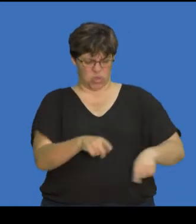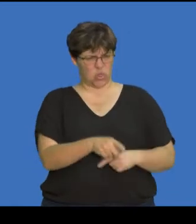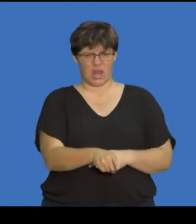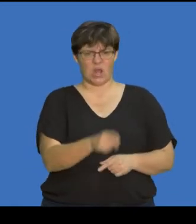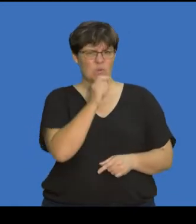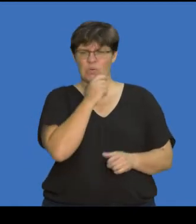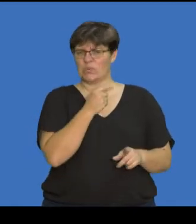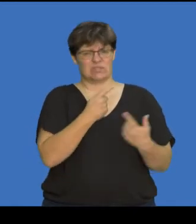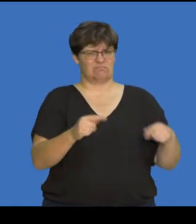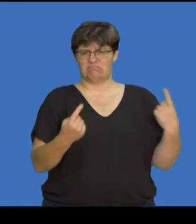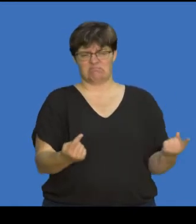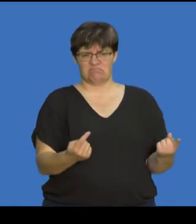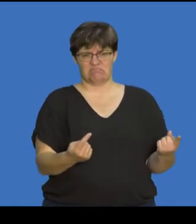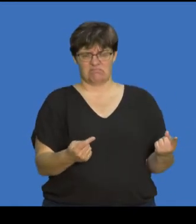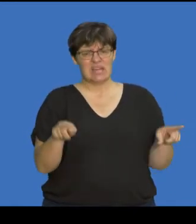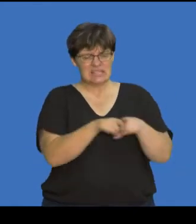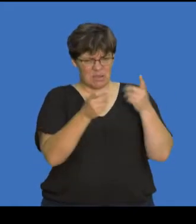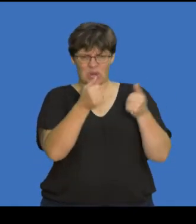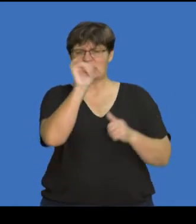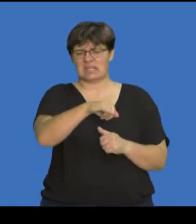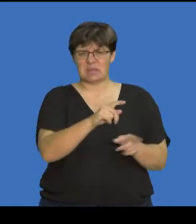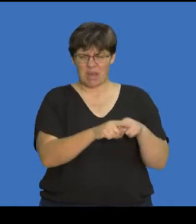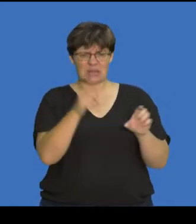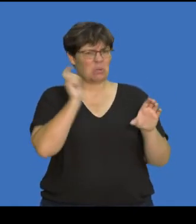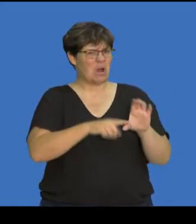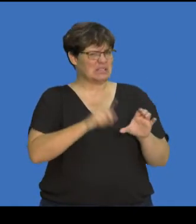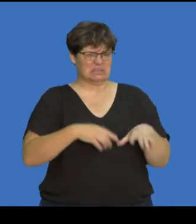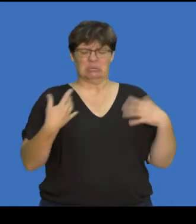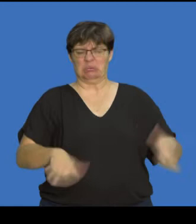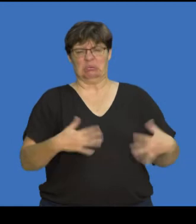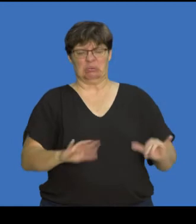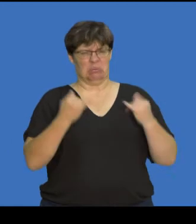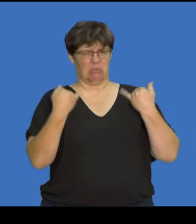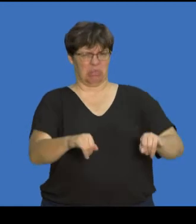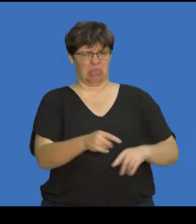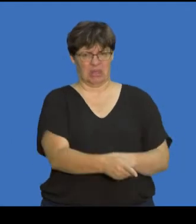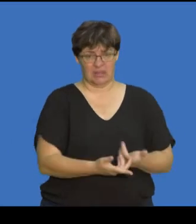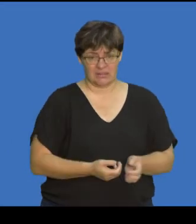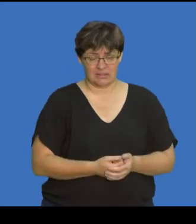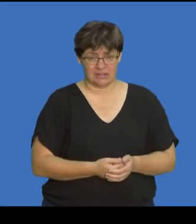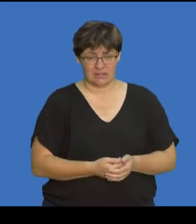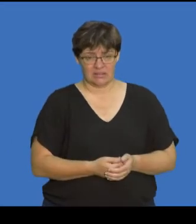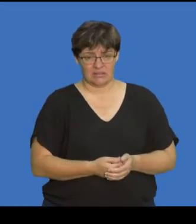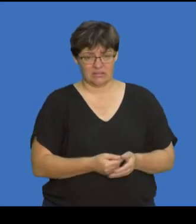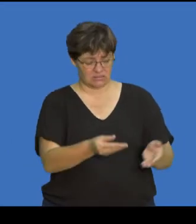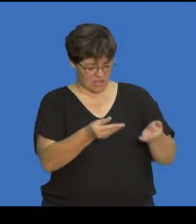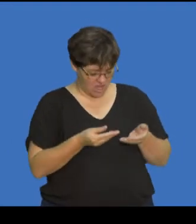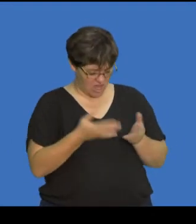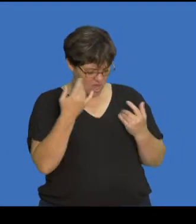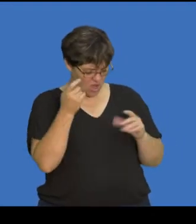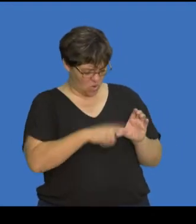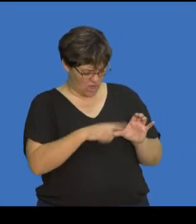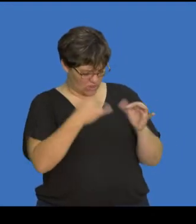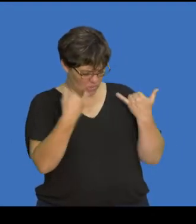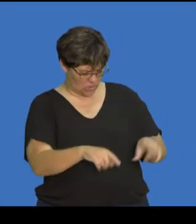at the same price, but the quality of the raw materials was very poor. And when you have a poor quality of raw